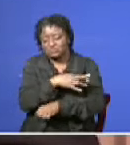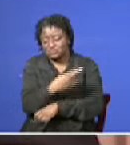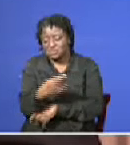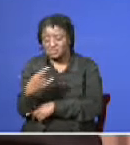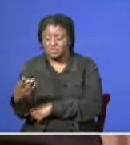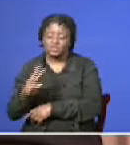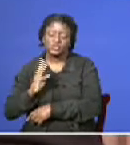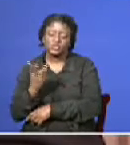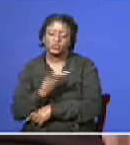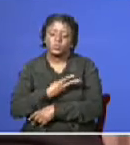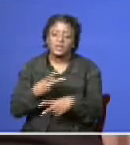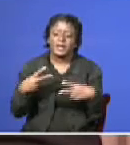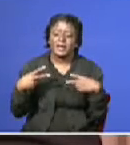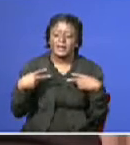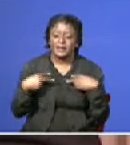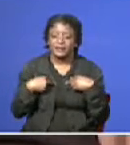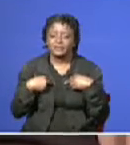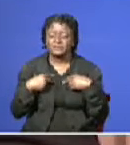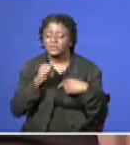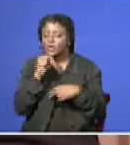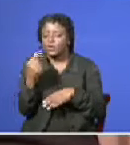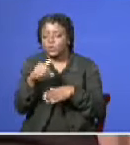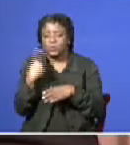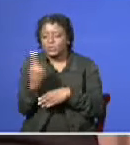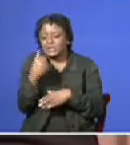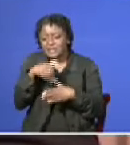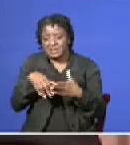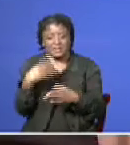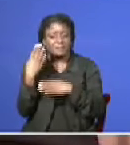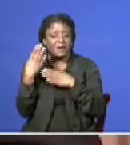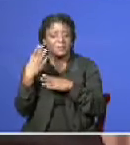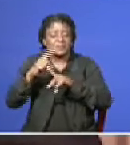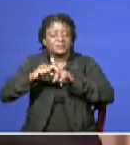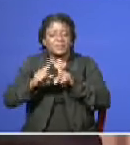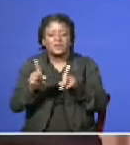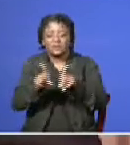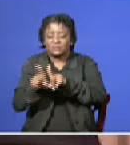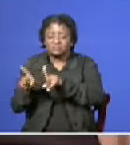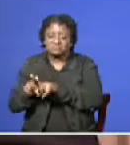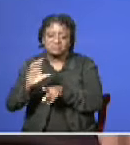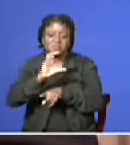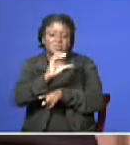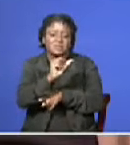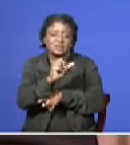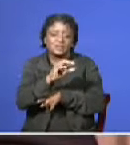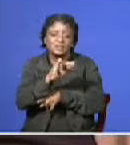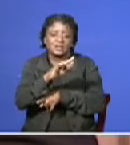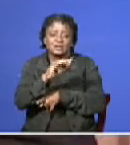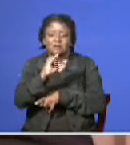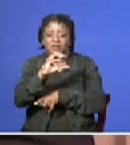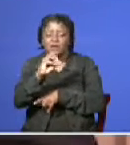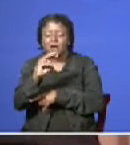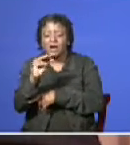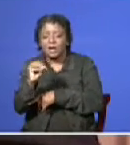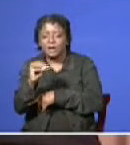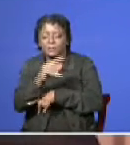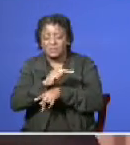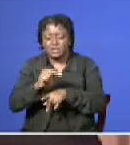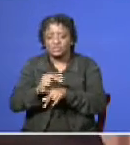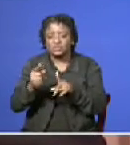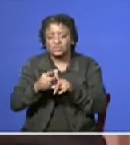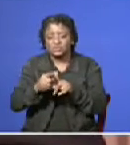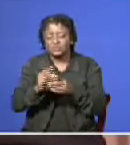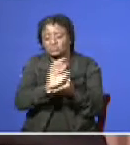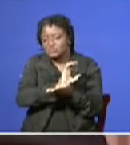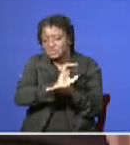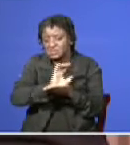have, not only in the Bahamas, but in the CARICOM nation, to eradicate